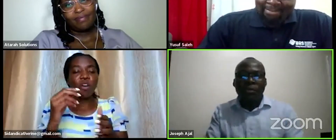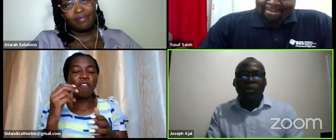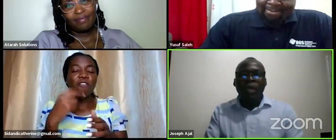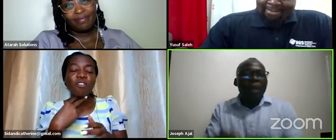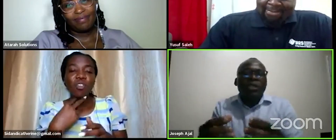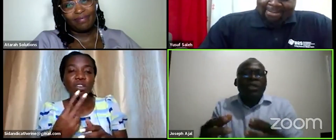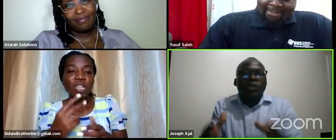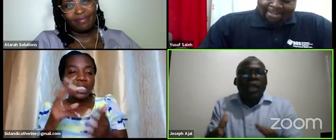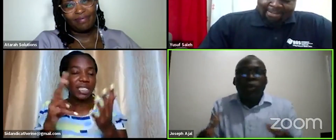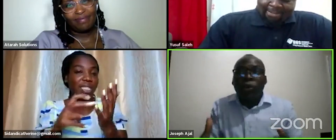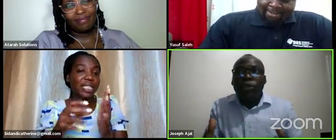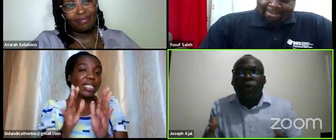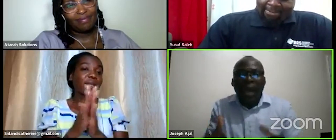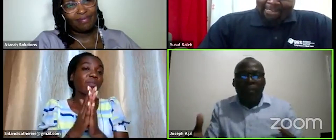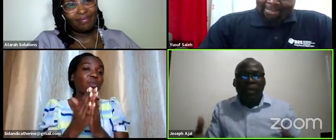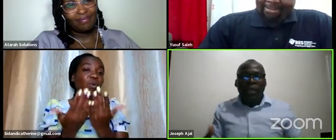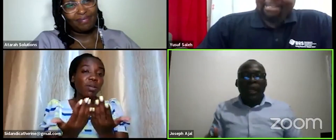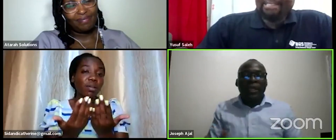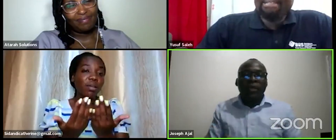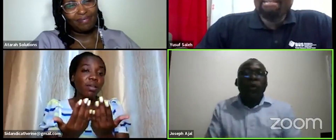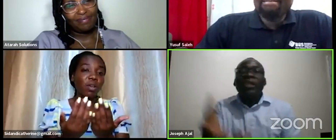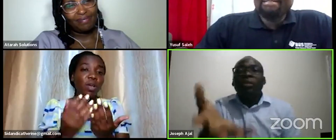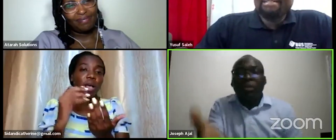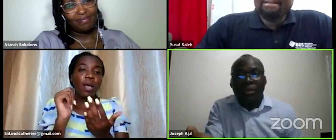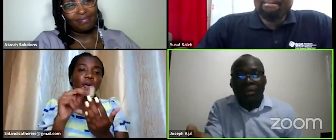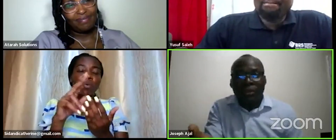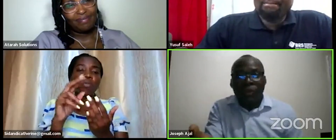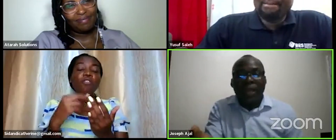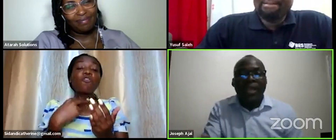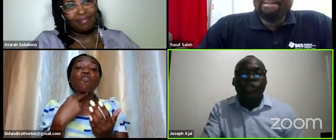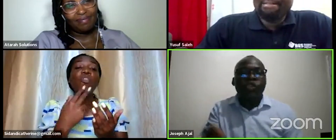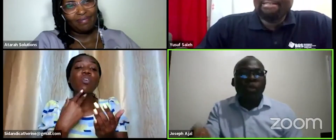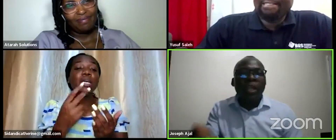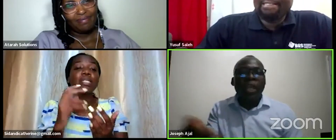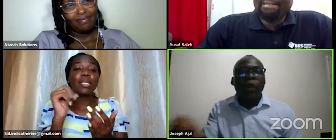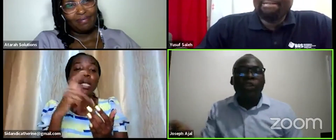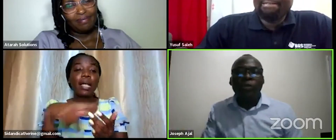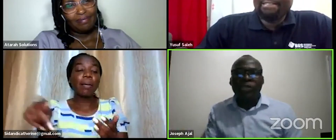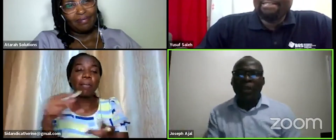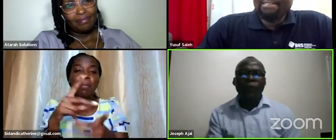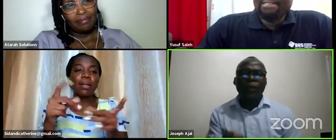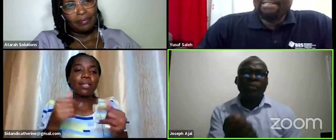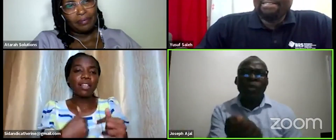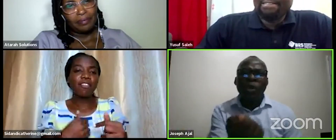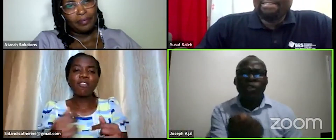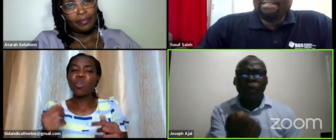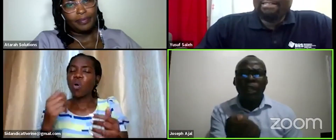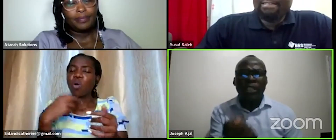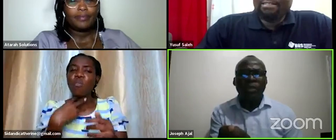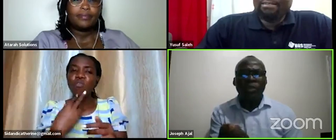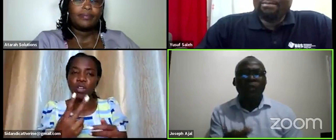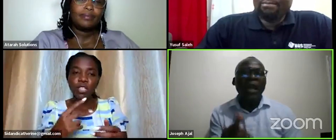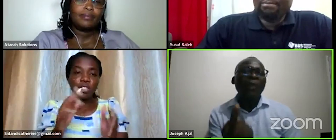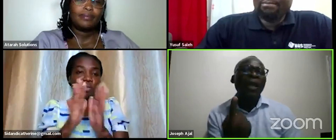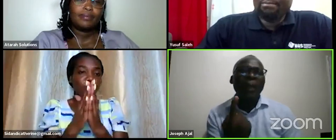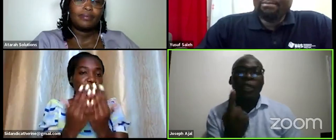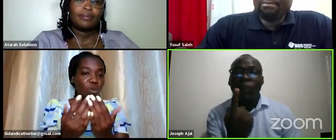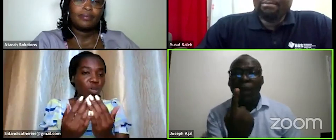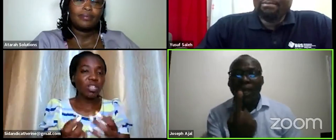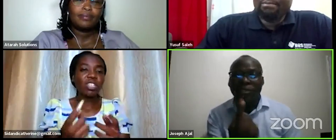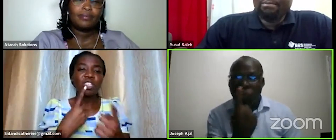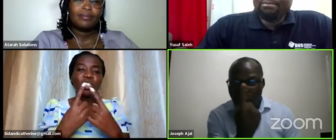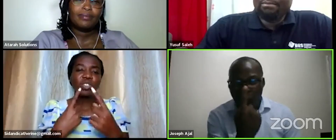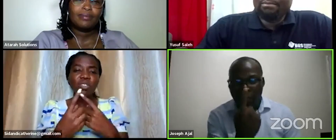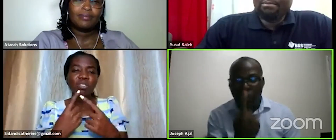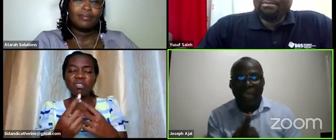reading book, an audio app like Audible, where there are so many audiobooks, and for a small token subscription of